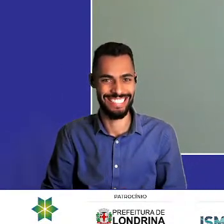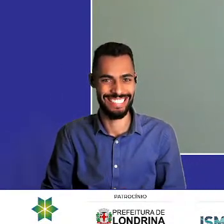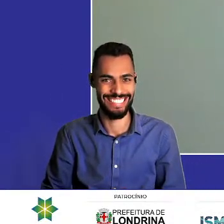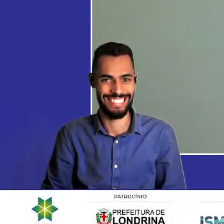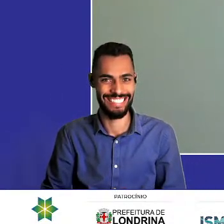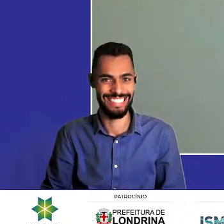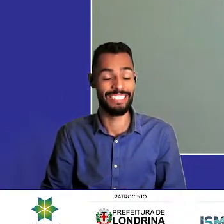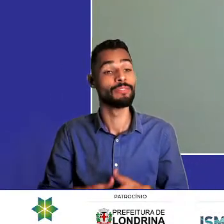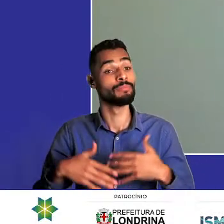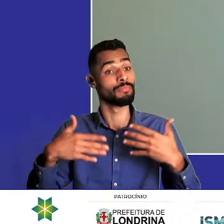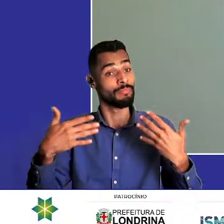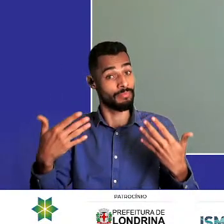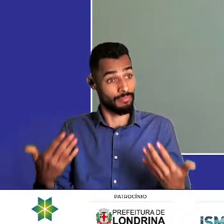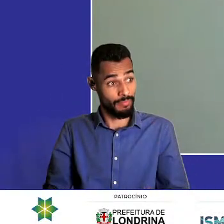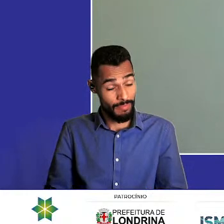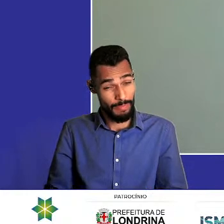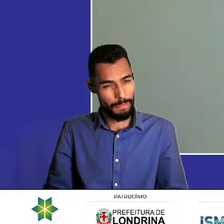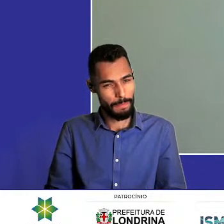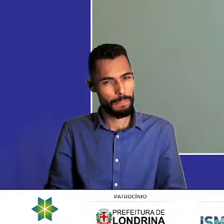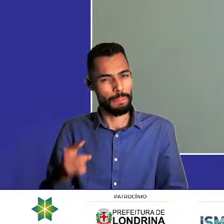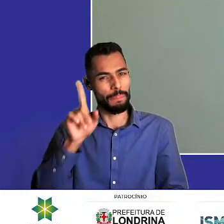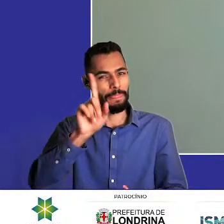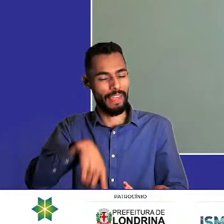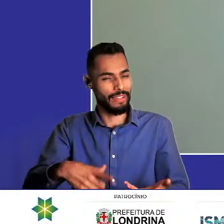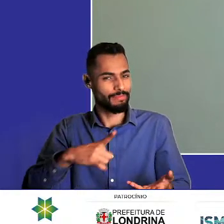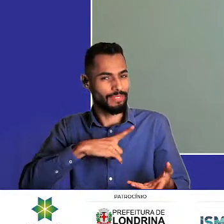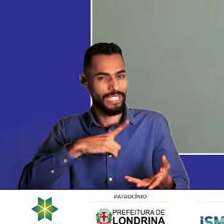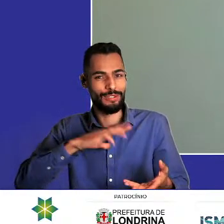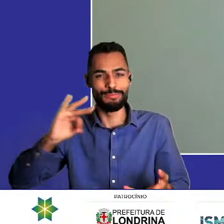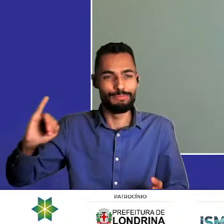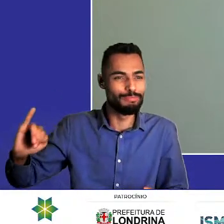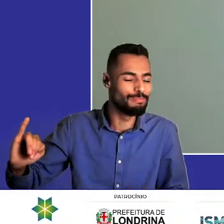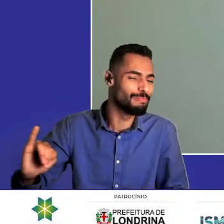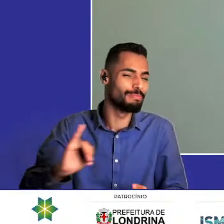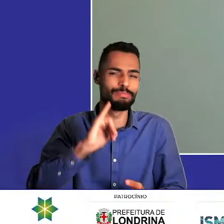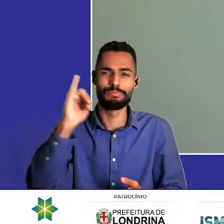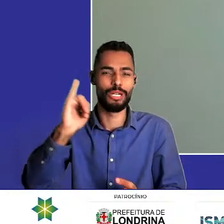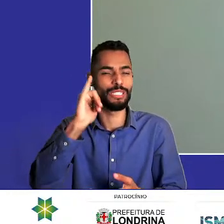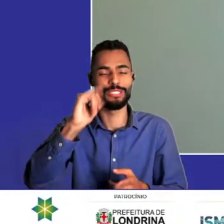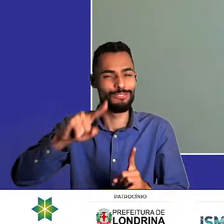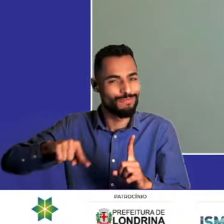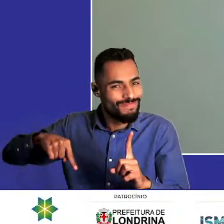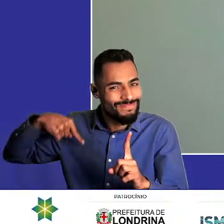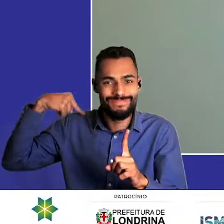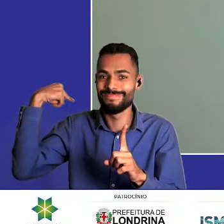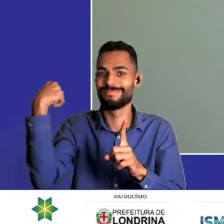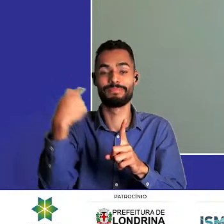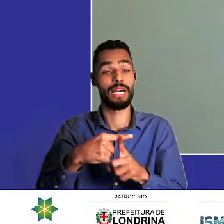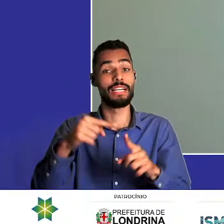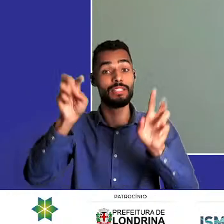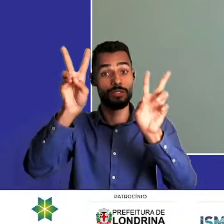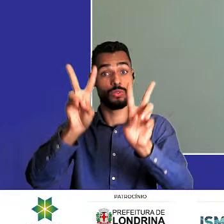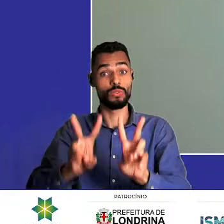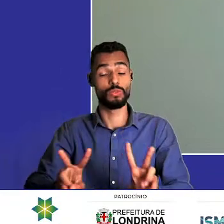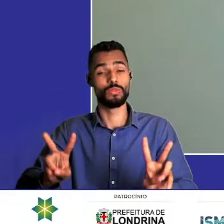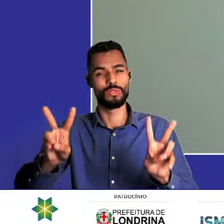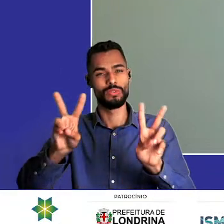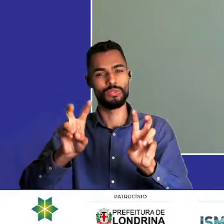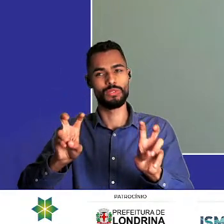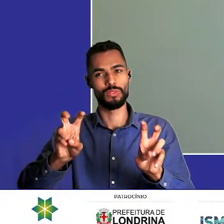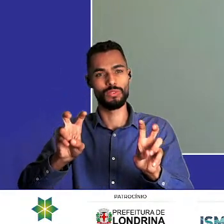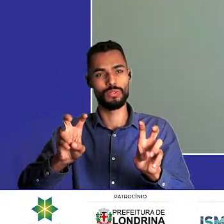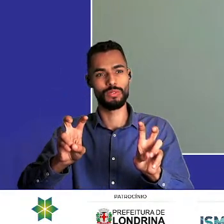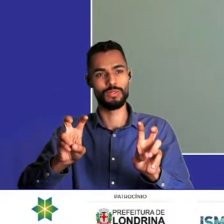multicultural reflections. We will have the opportunity to share our reflections